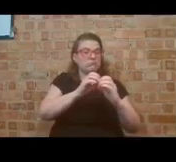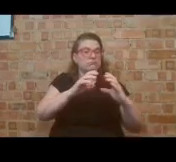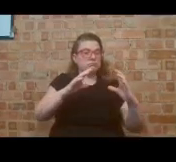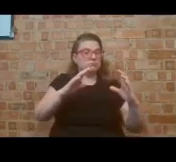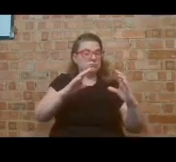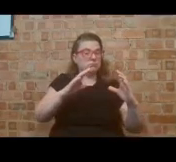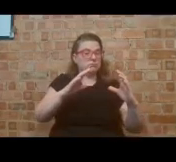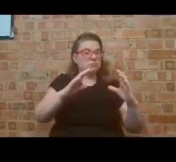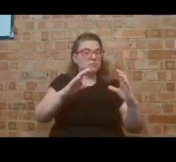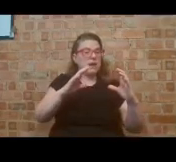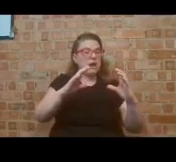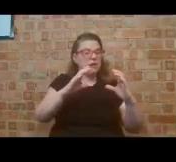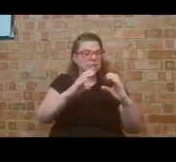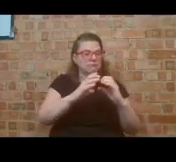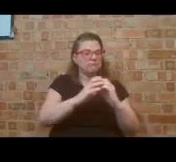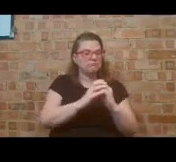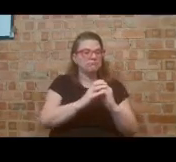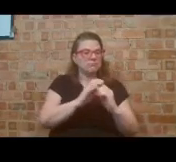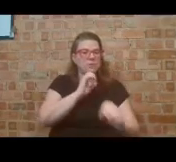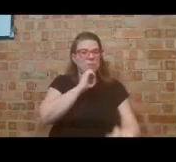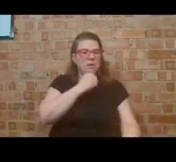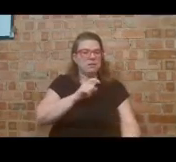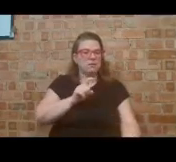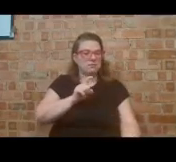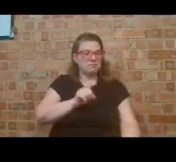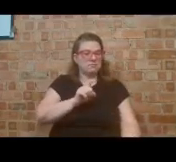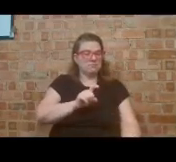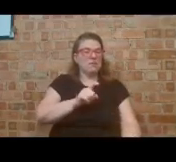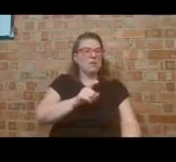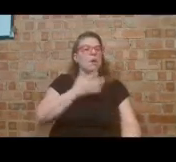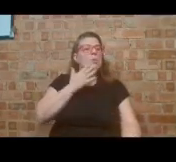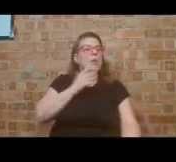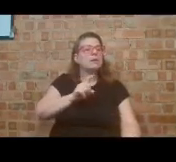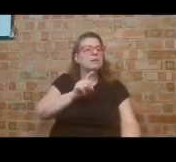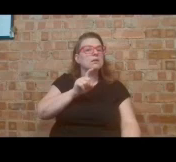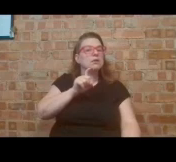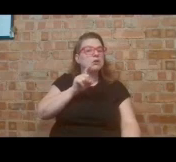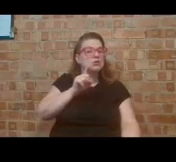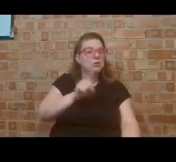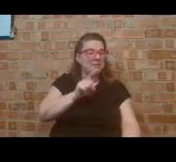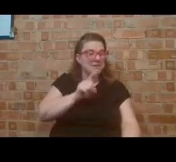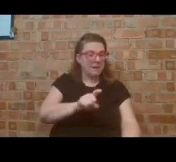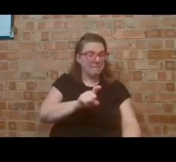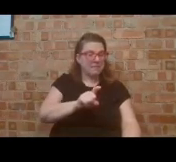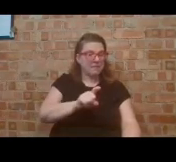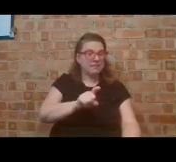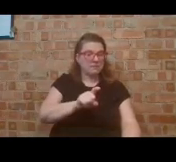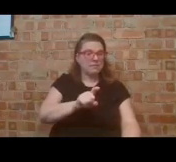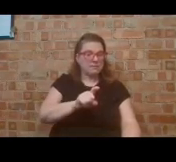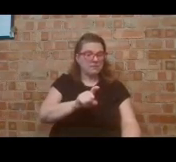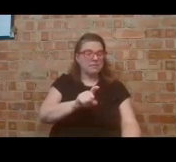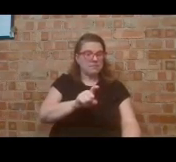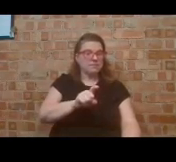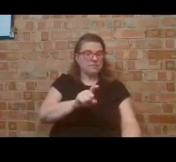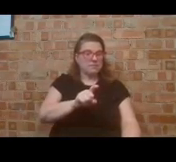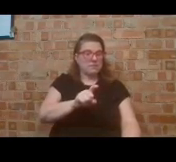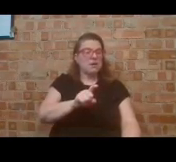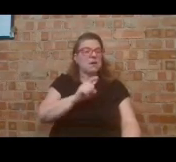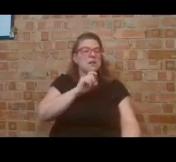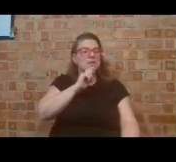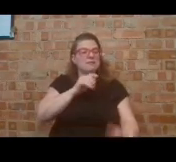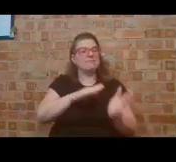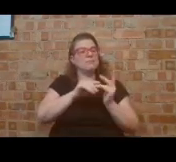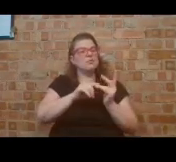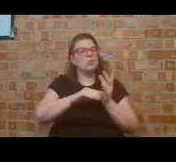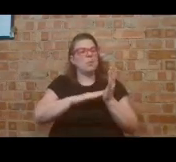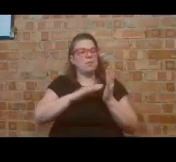down to decrease. Wherever you double tap with 3 fingers on the screen is where the zoom, where the